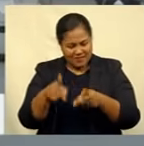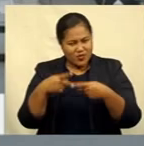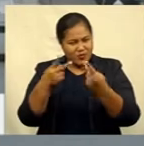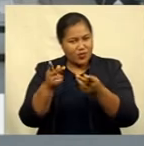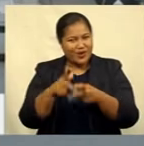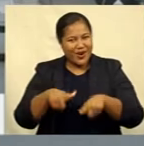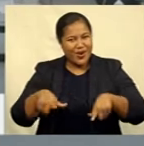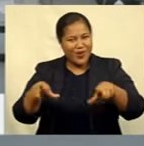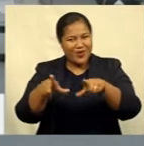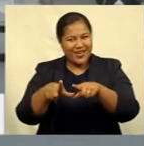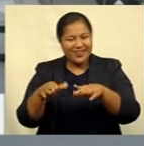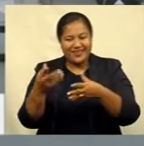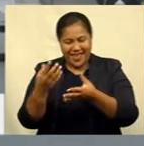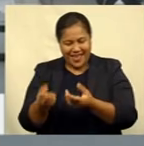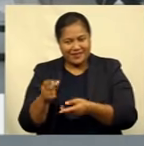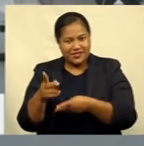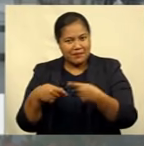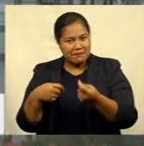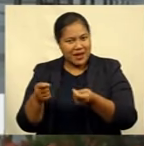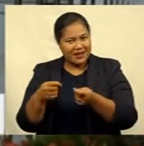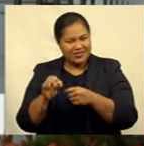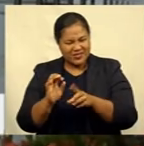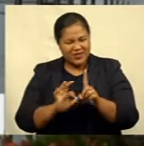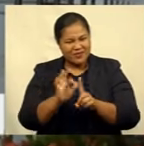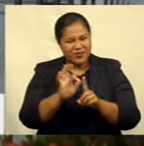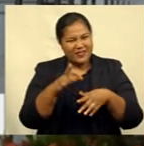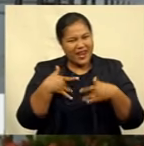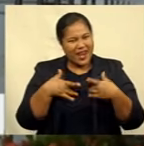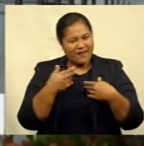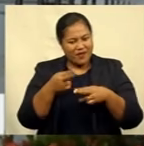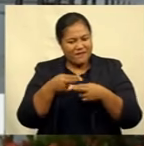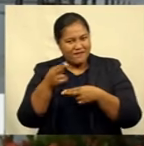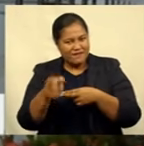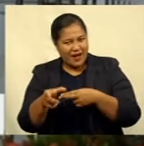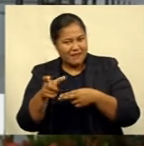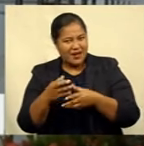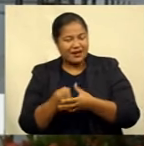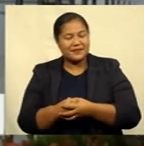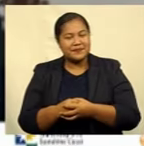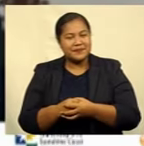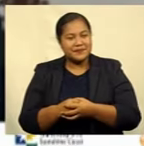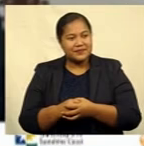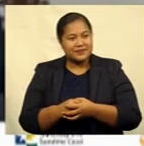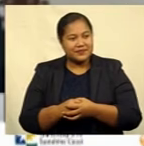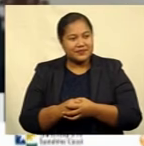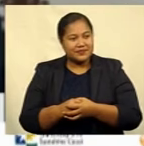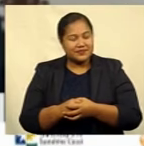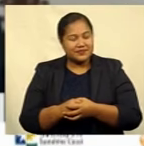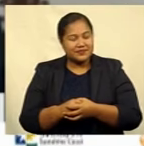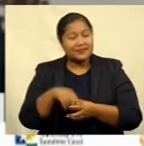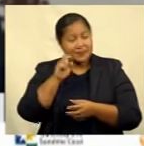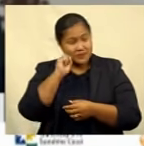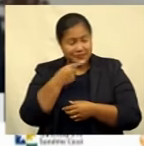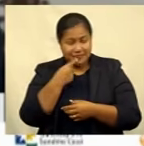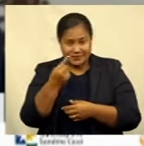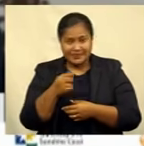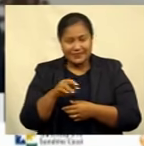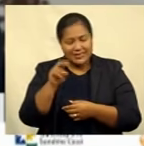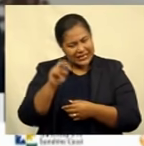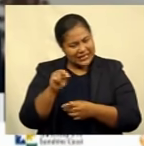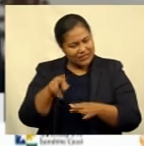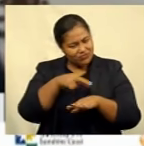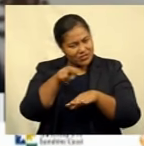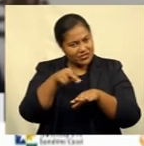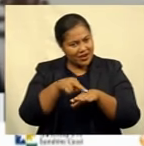the market, improving the livelihood of local farmers and lowering the food import bill. I would say it requires a regional approach,